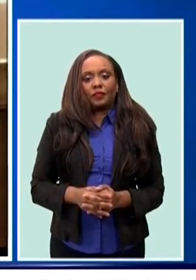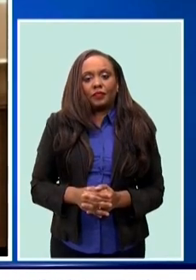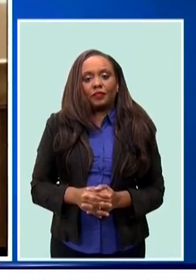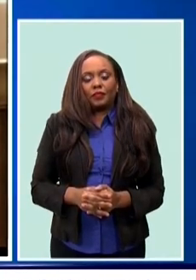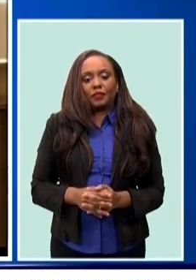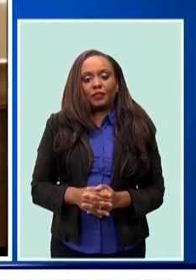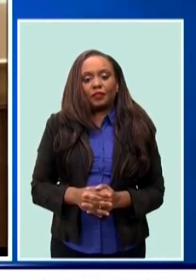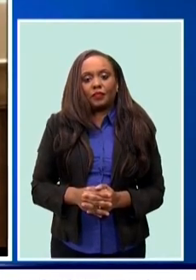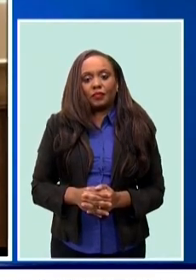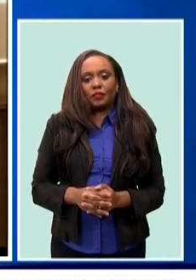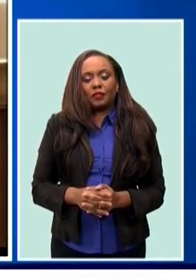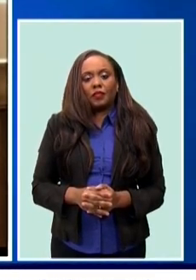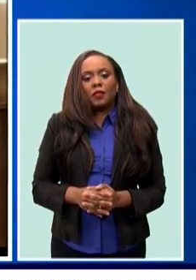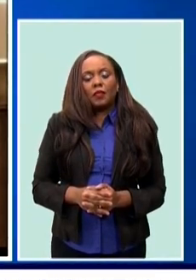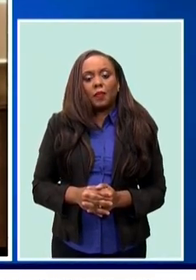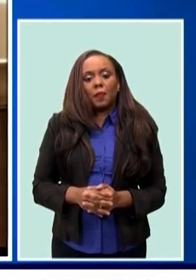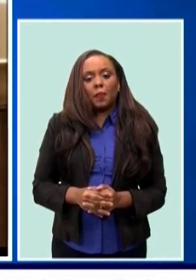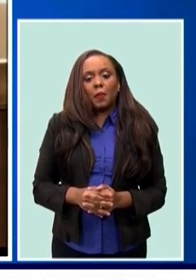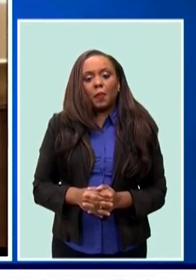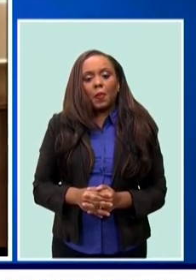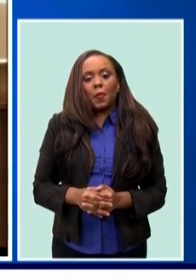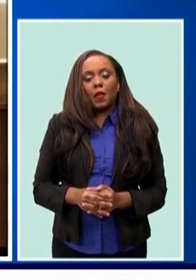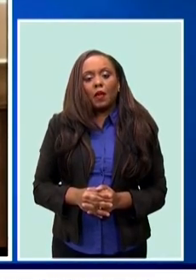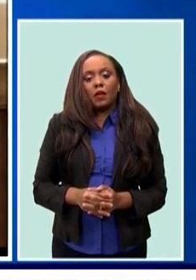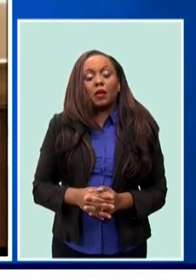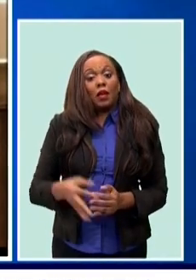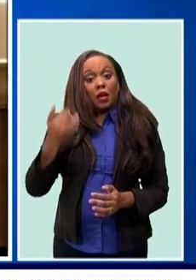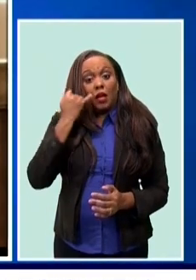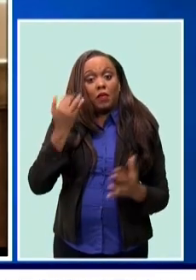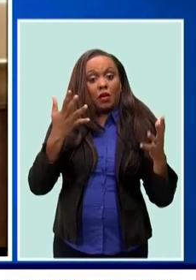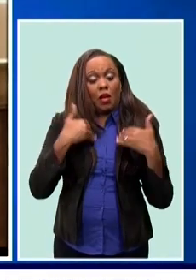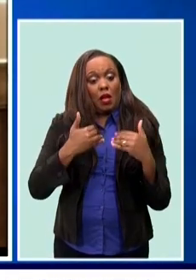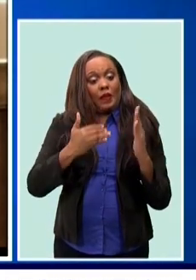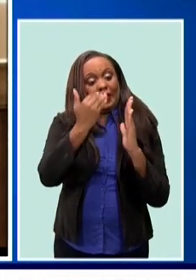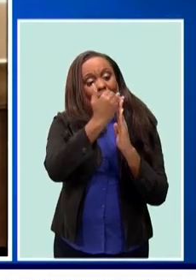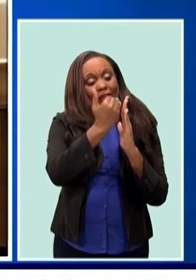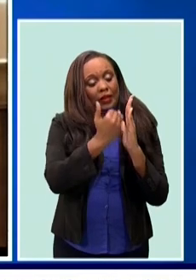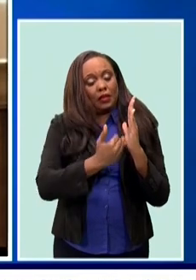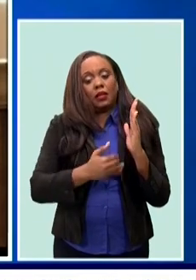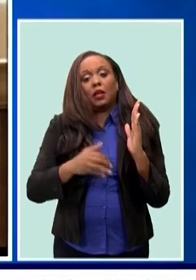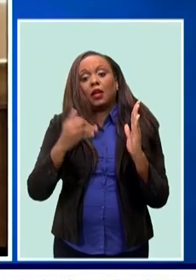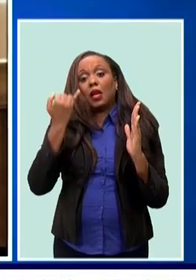posts are an order to remove these posts is debated,